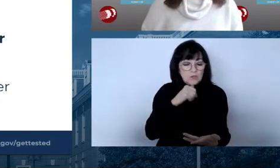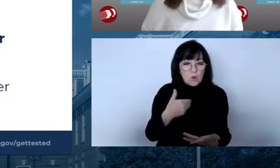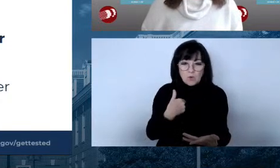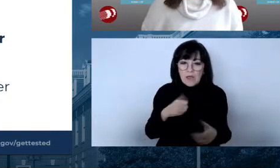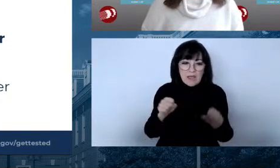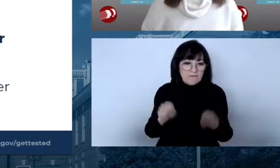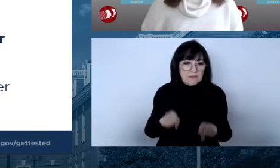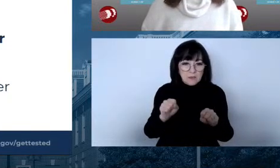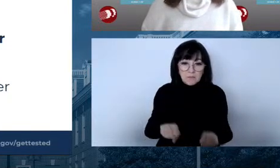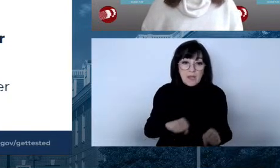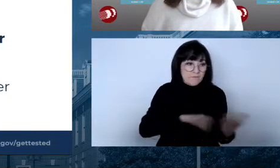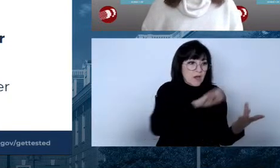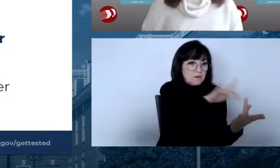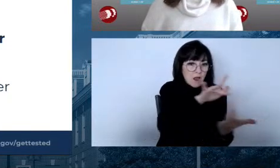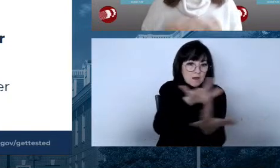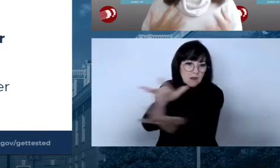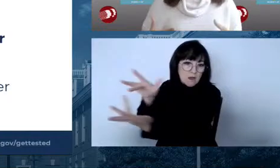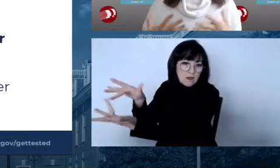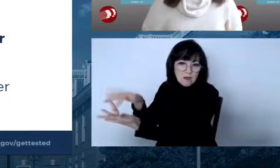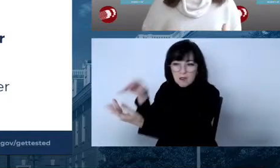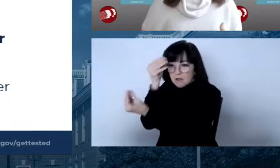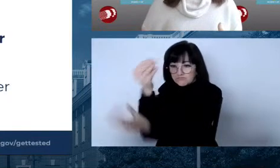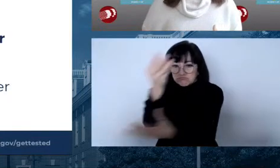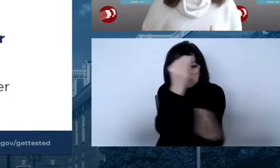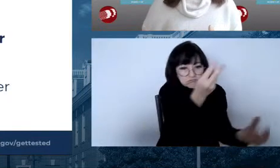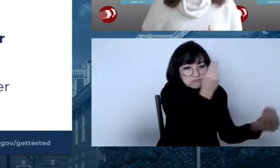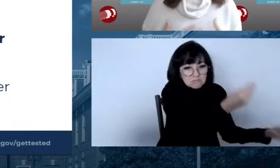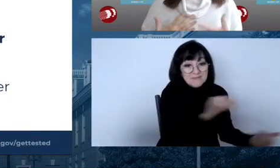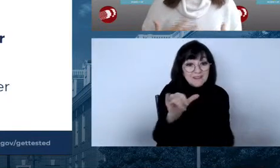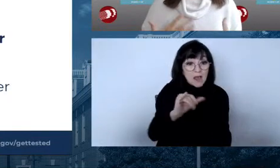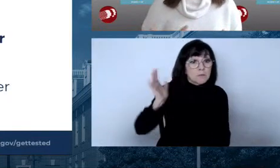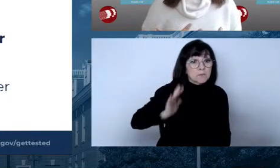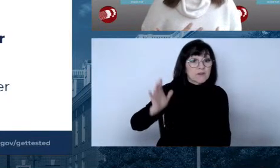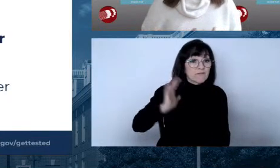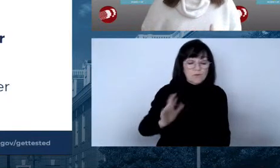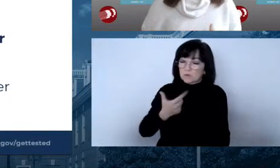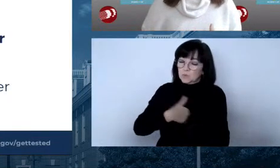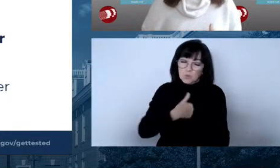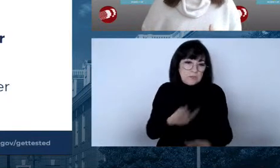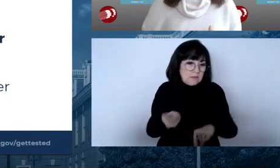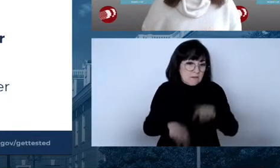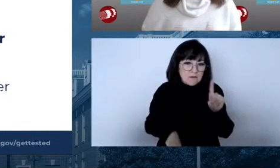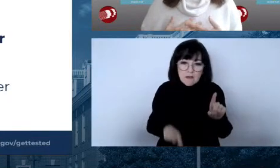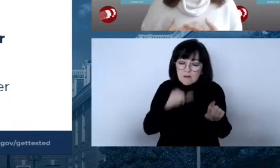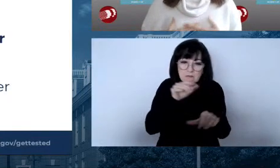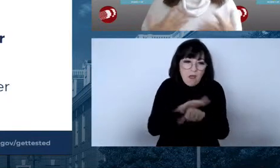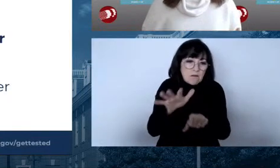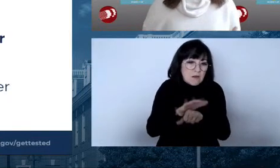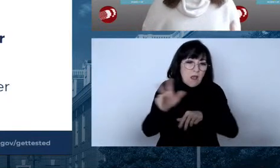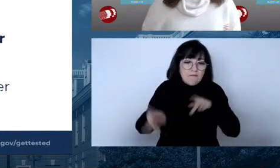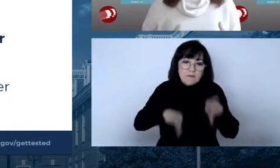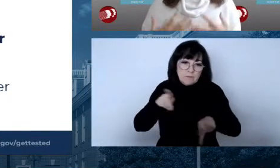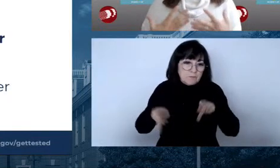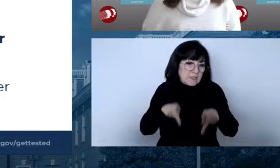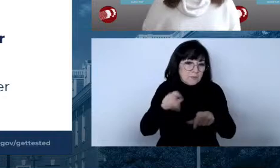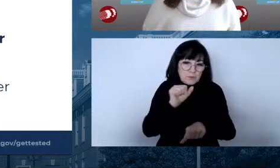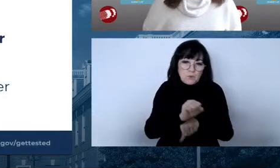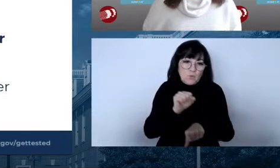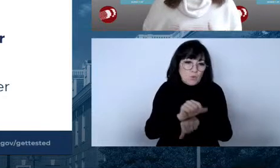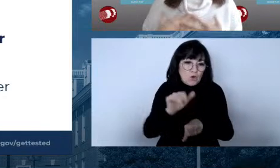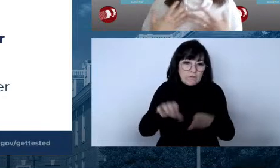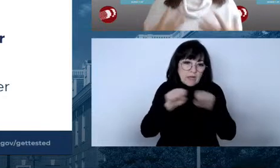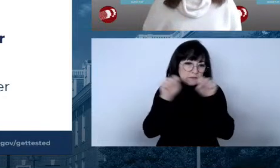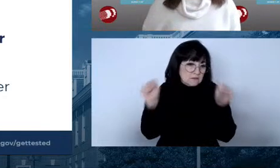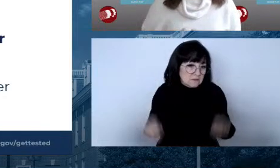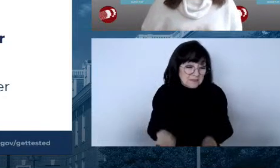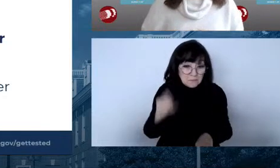contact trace and notify and do that extensive interview for every single positive case. So please, if you are